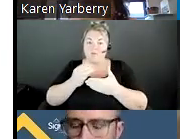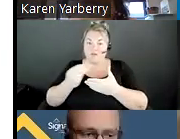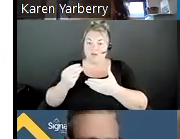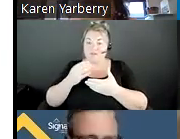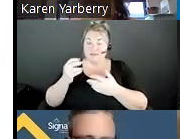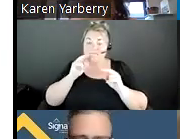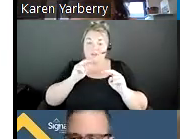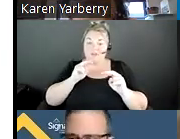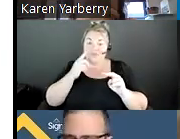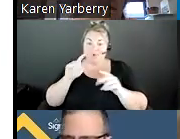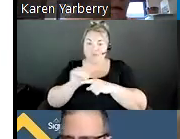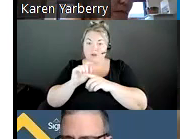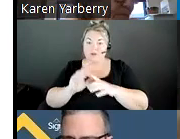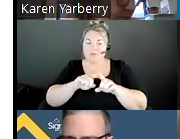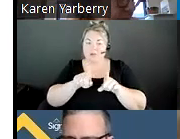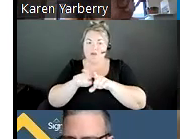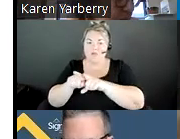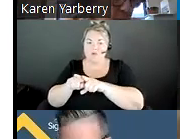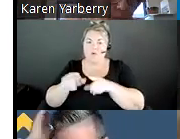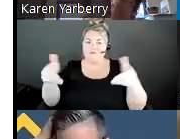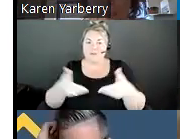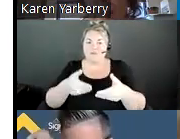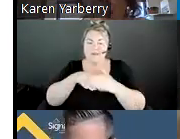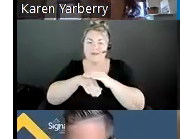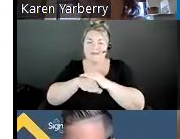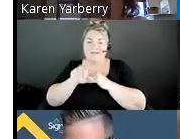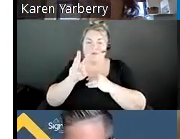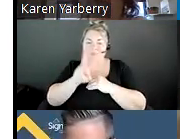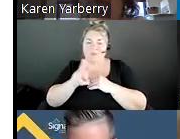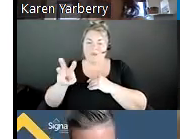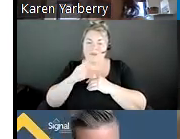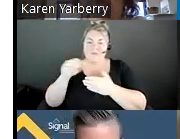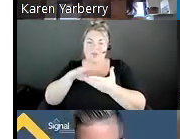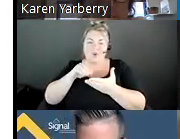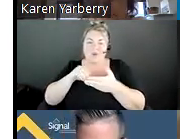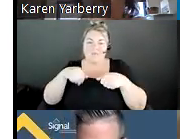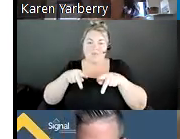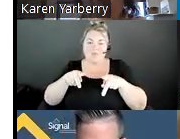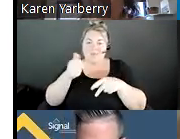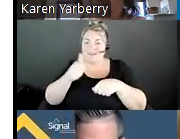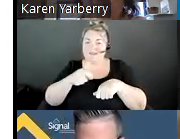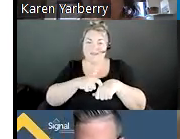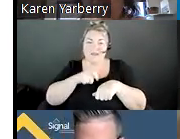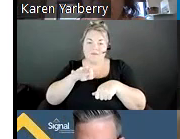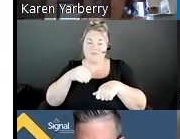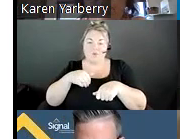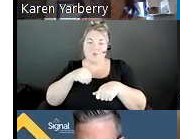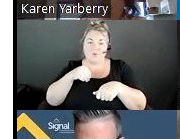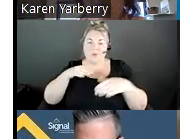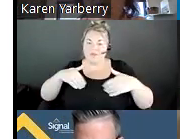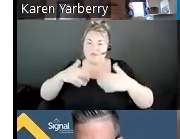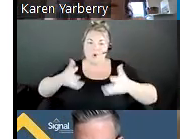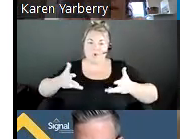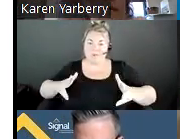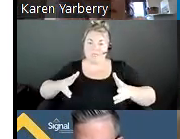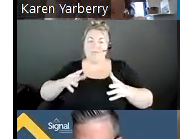want to invite you to access the website and the learning opportunities anytime if you haven't already. So